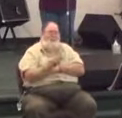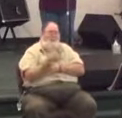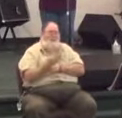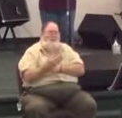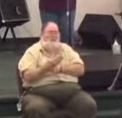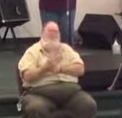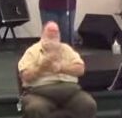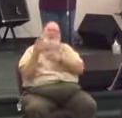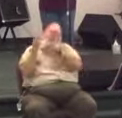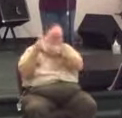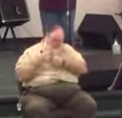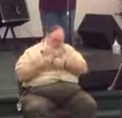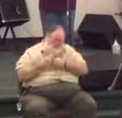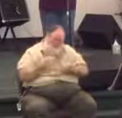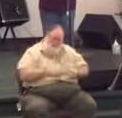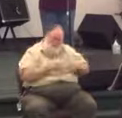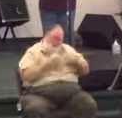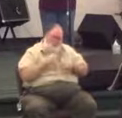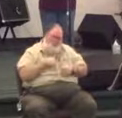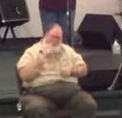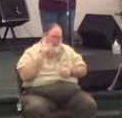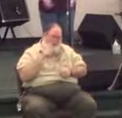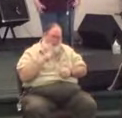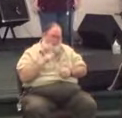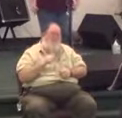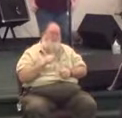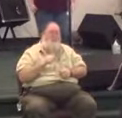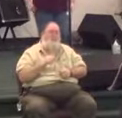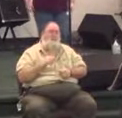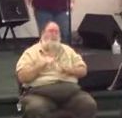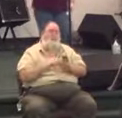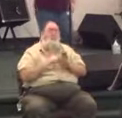that strength I need. It says He's love.